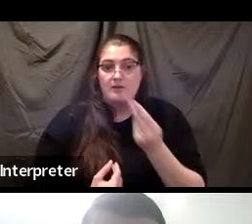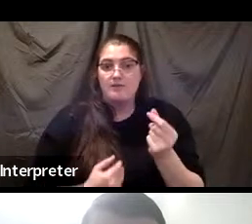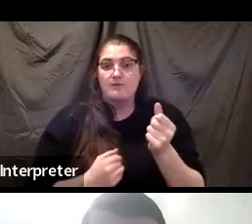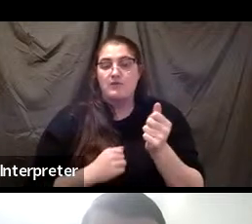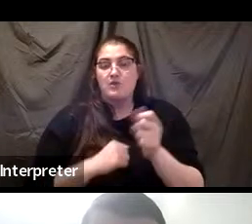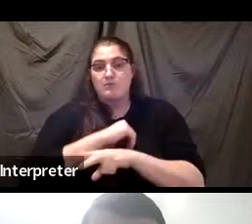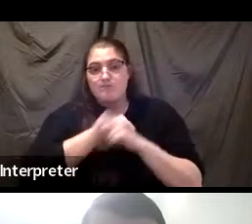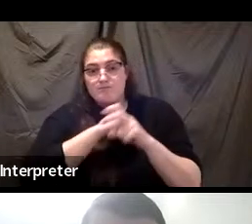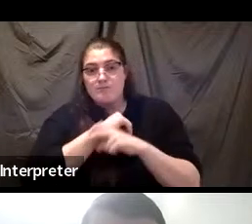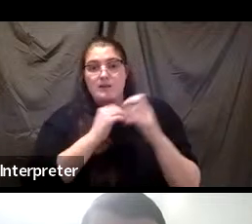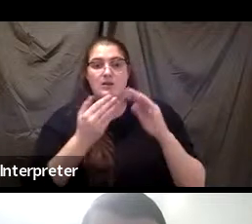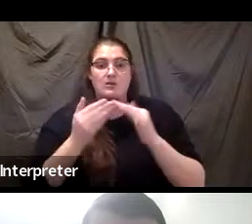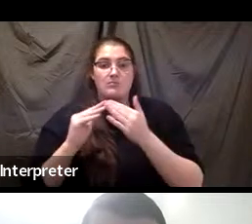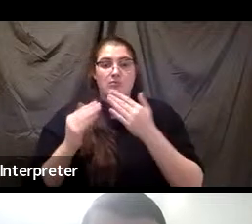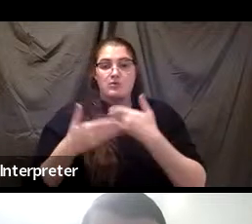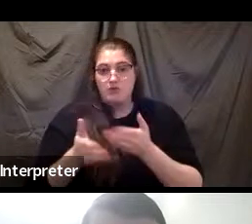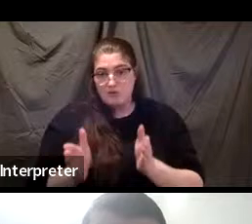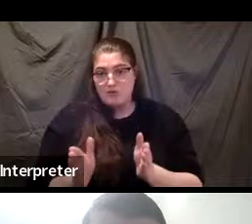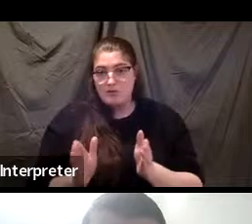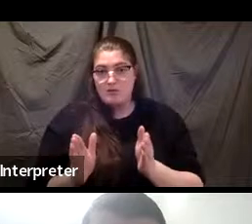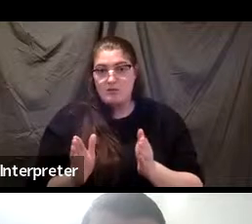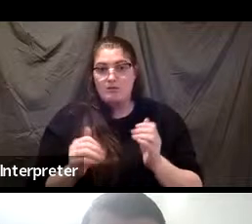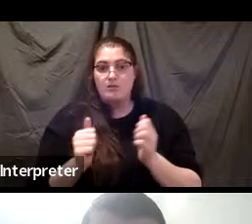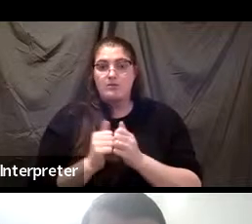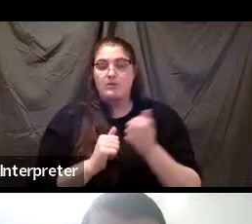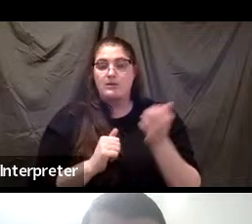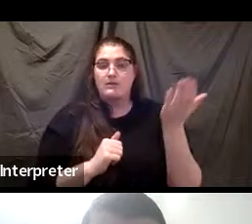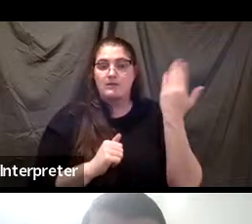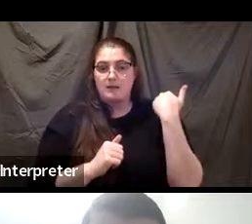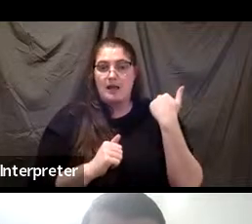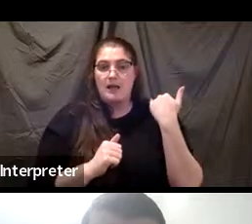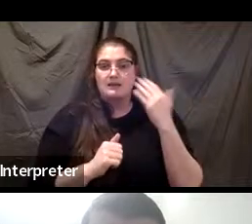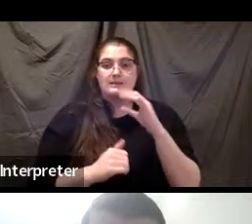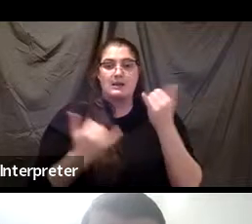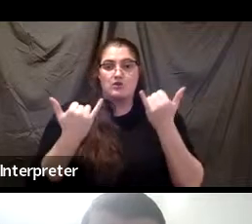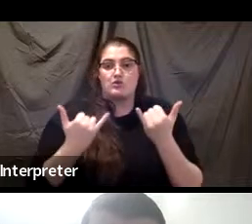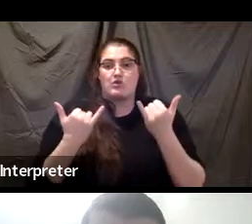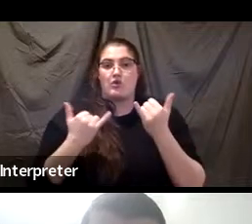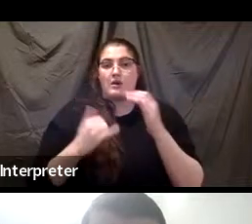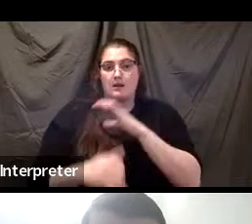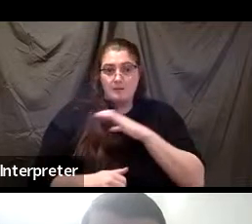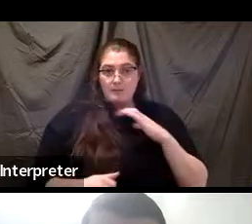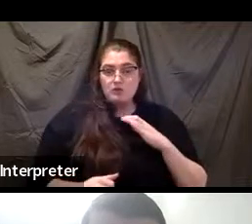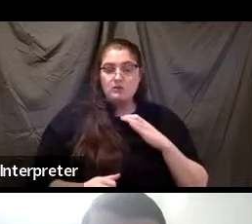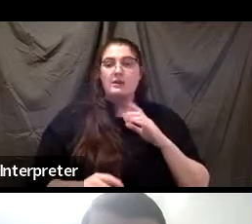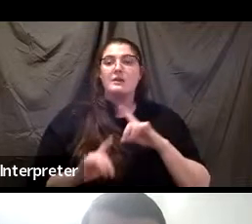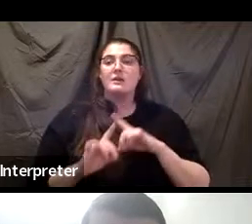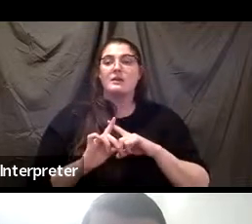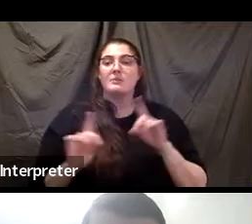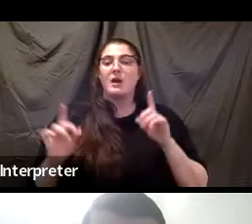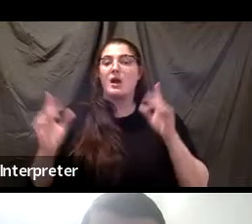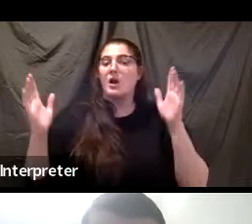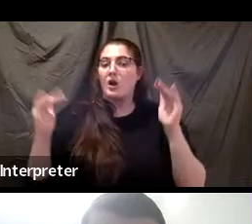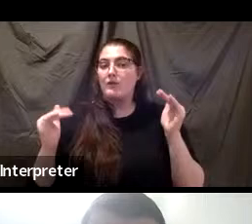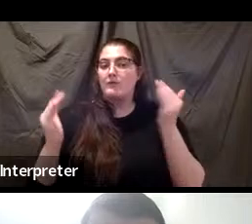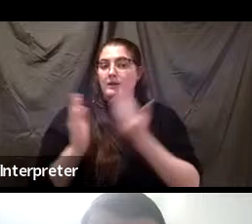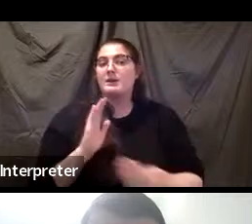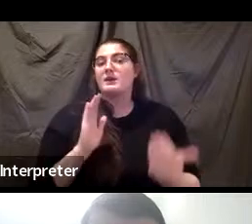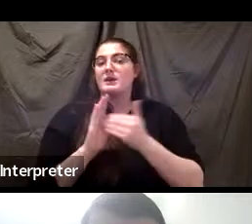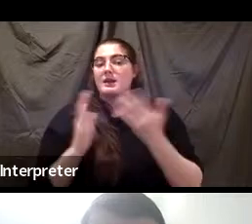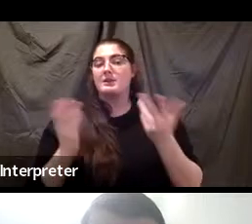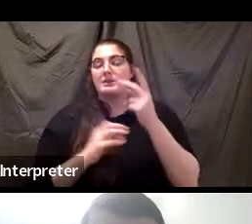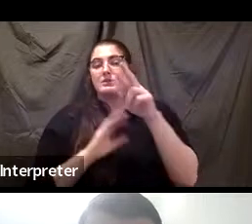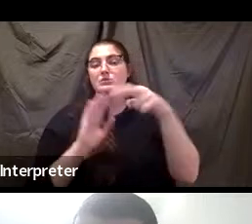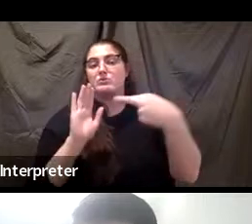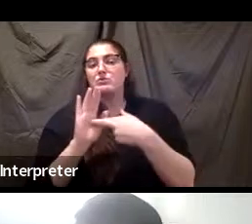our community room with the last commission and this current commission, but hopefully, again, this role can be